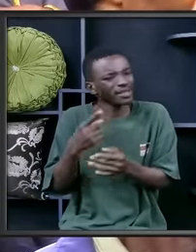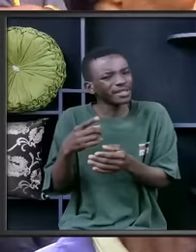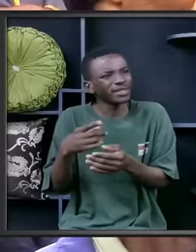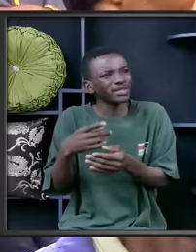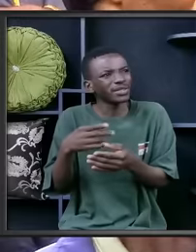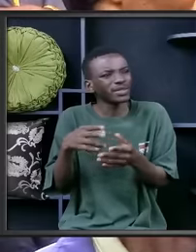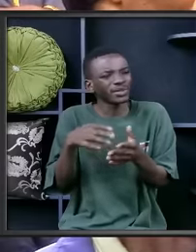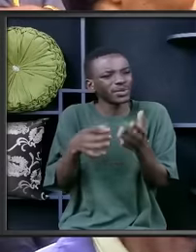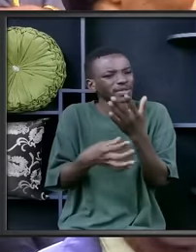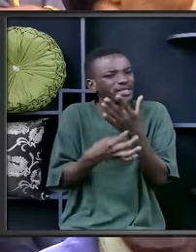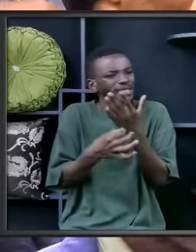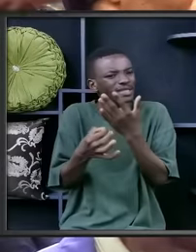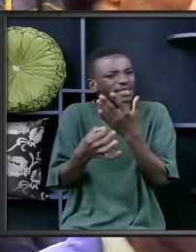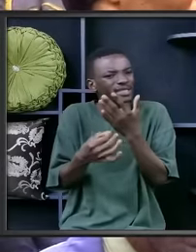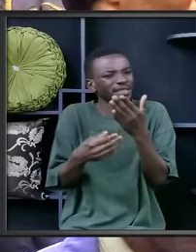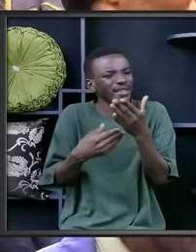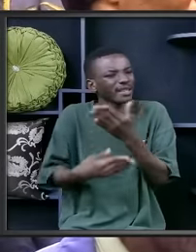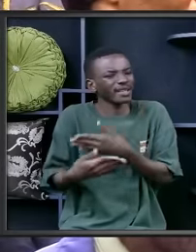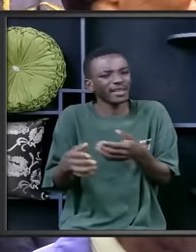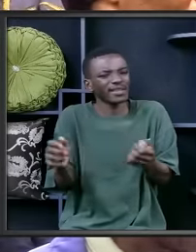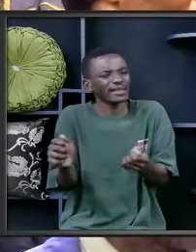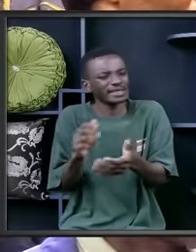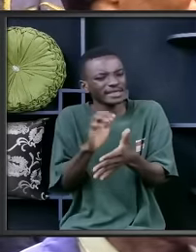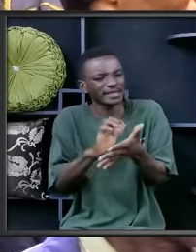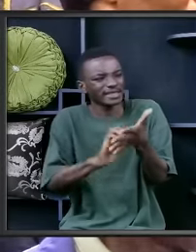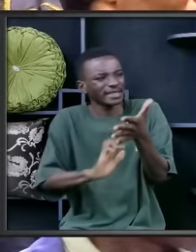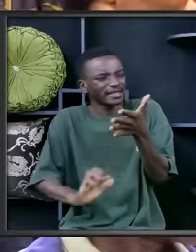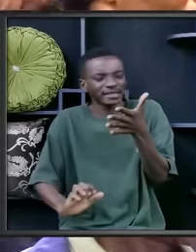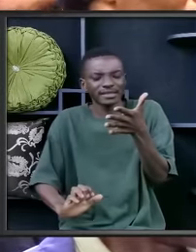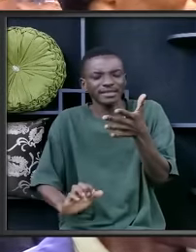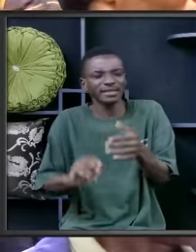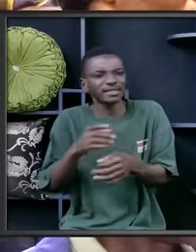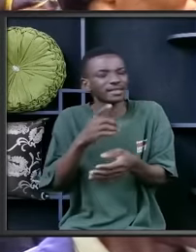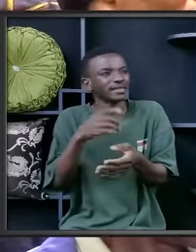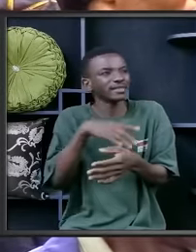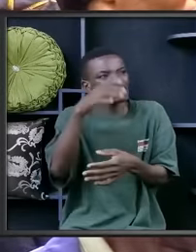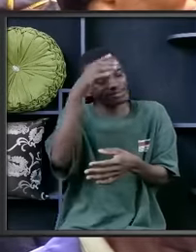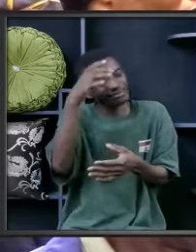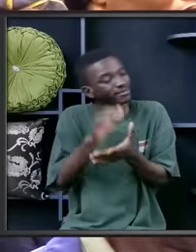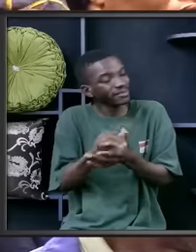layer don't tear finish. Now I can't recall. I can't tell my husband, see, now you do me this thing.